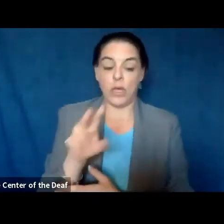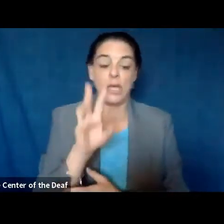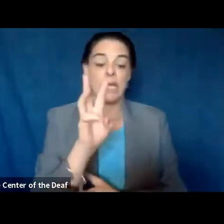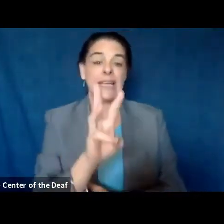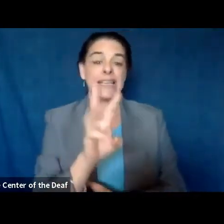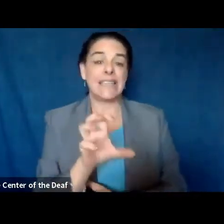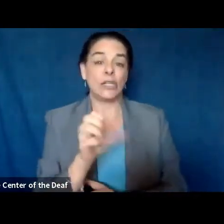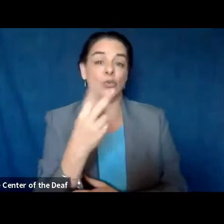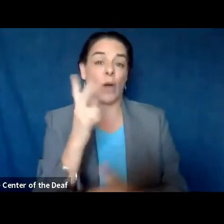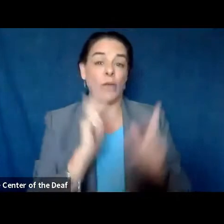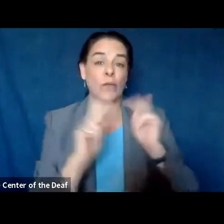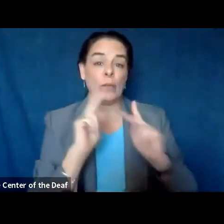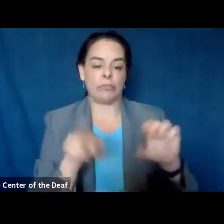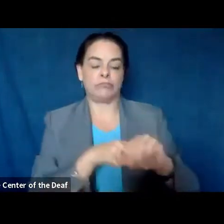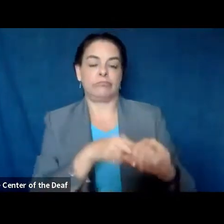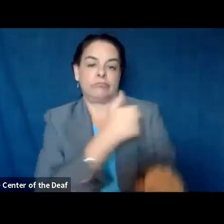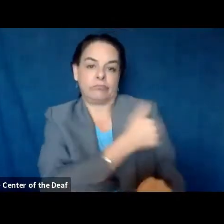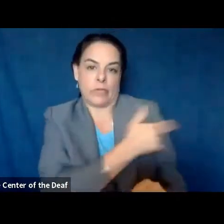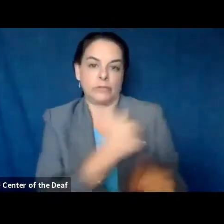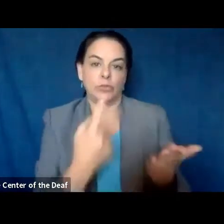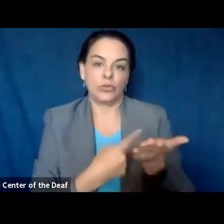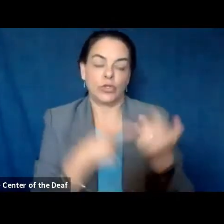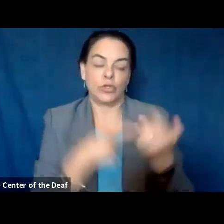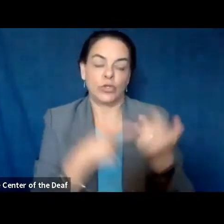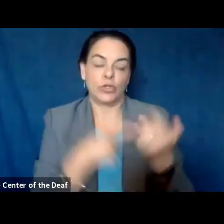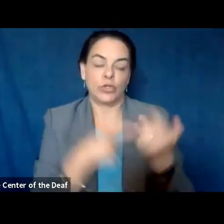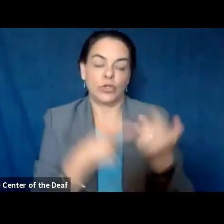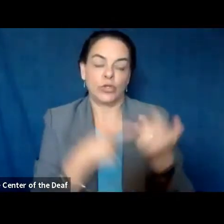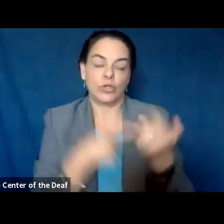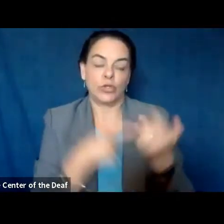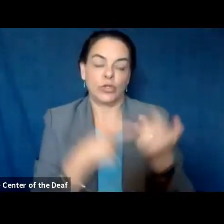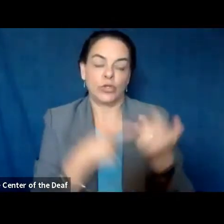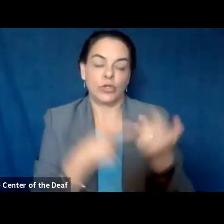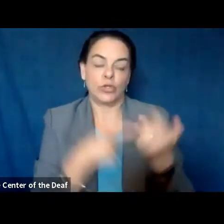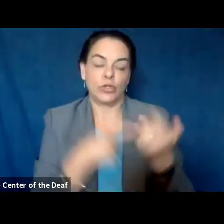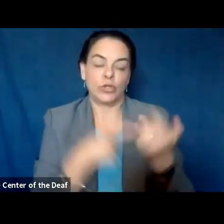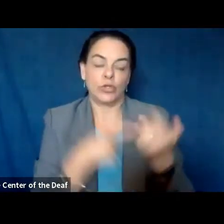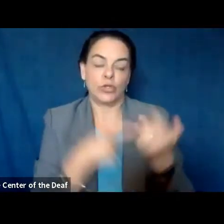individuals have been hospitalized at some point in their illness, and